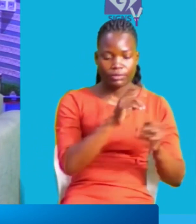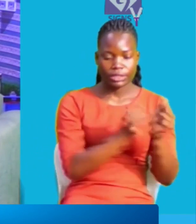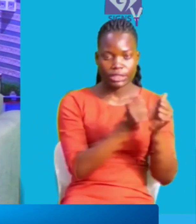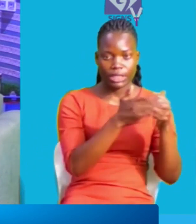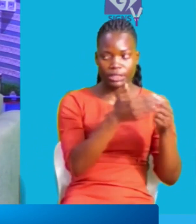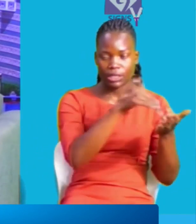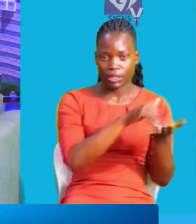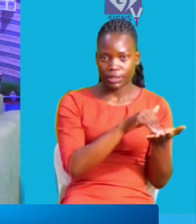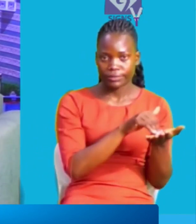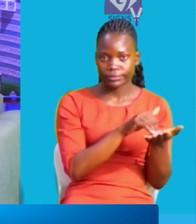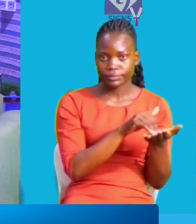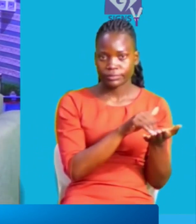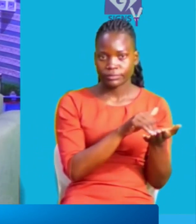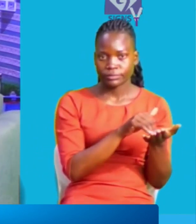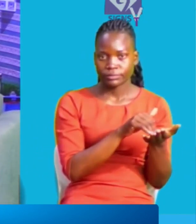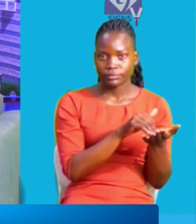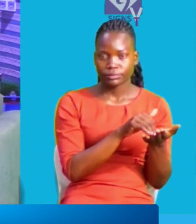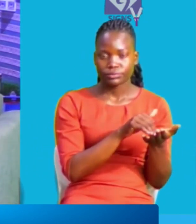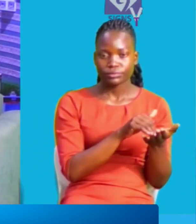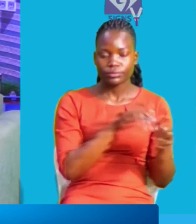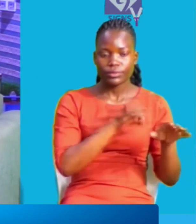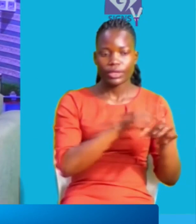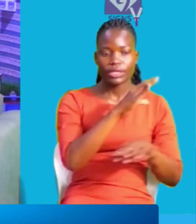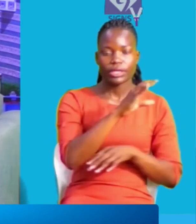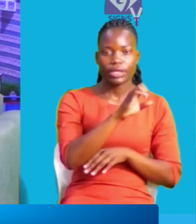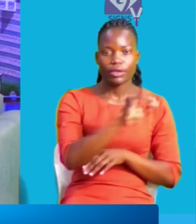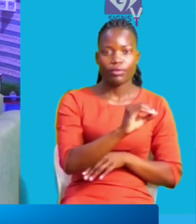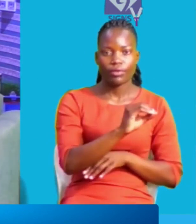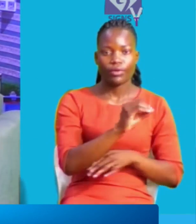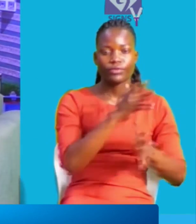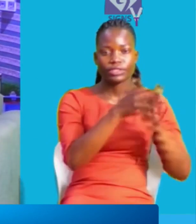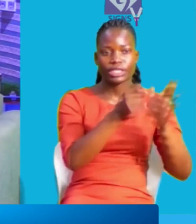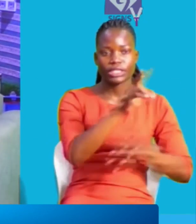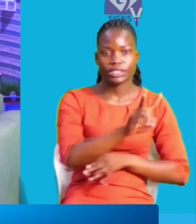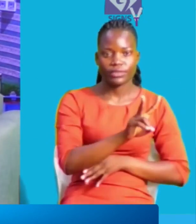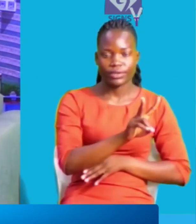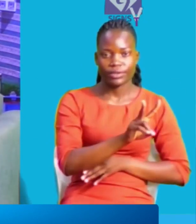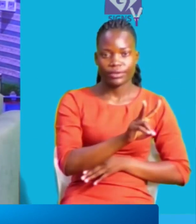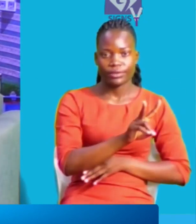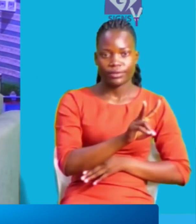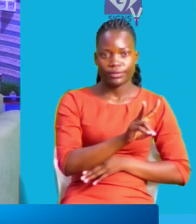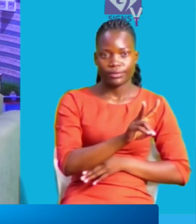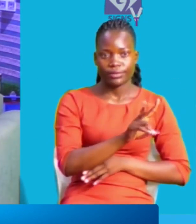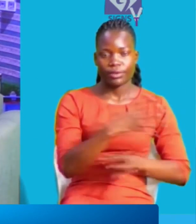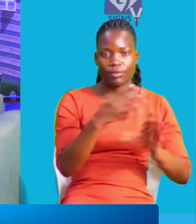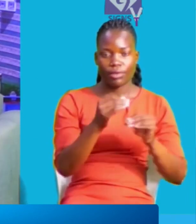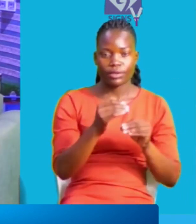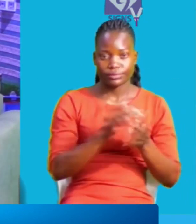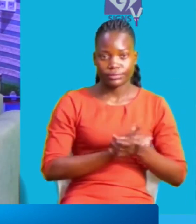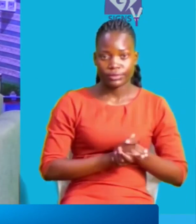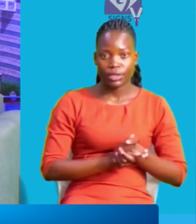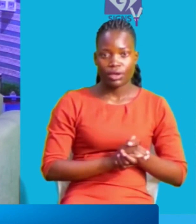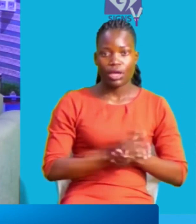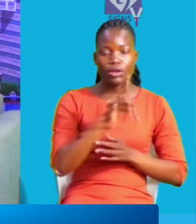In 2019 again. Yes. When the CEO of the Sign TV visited me in the National